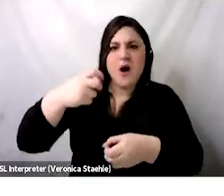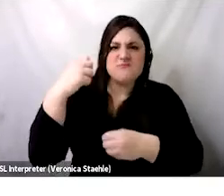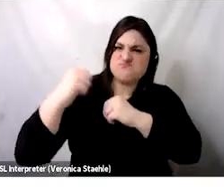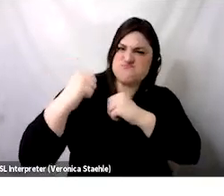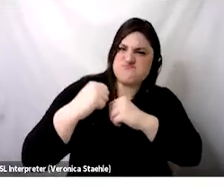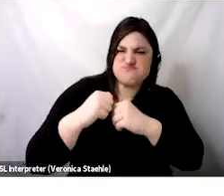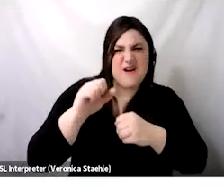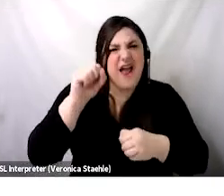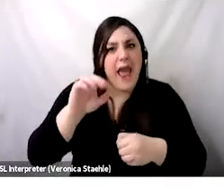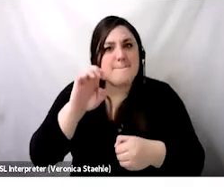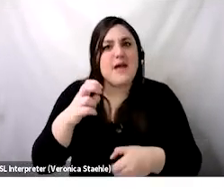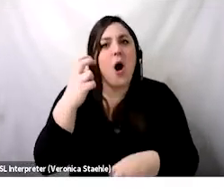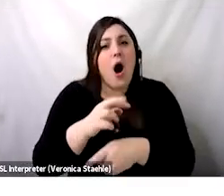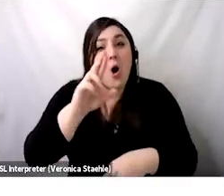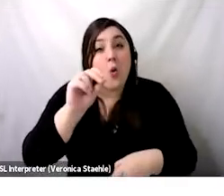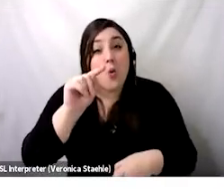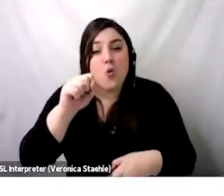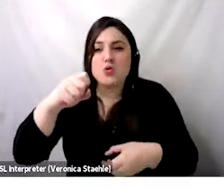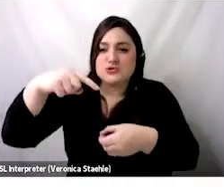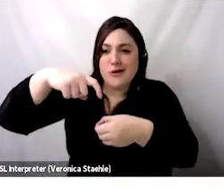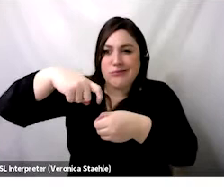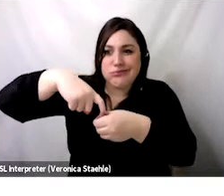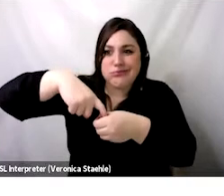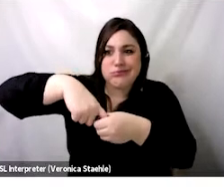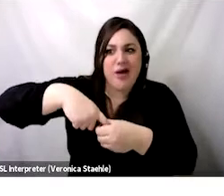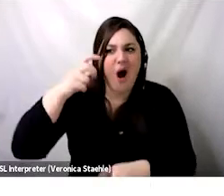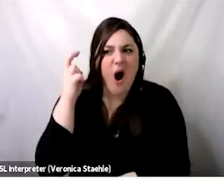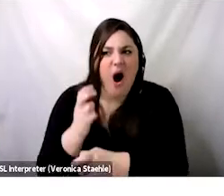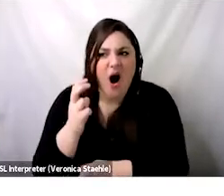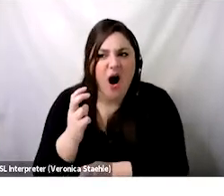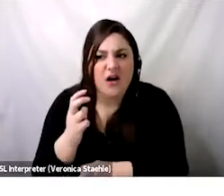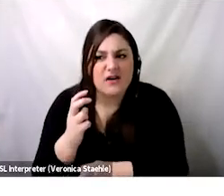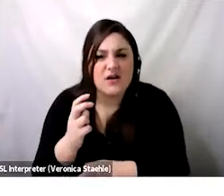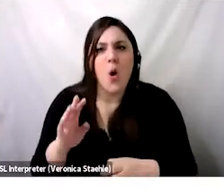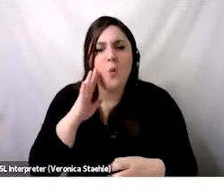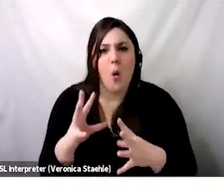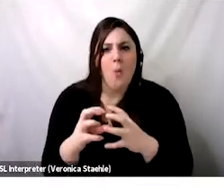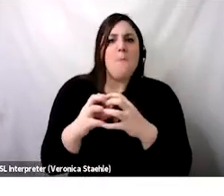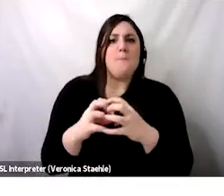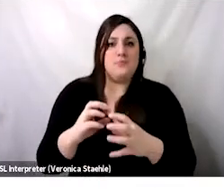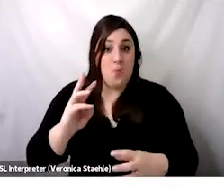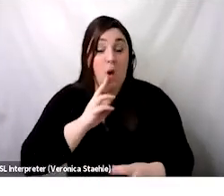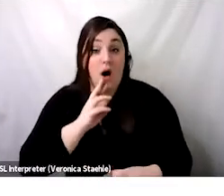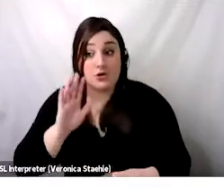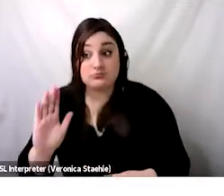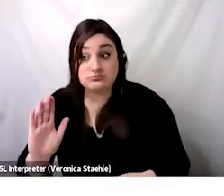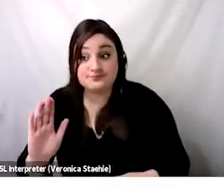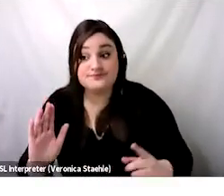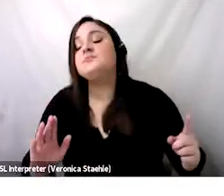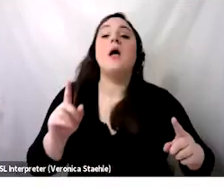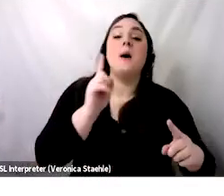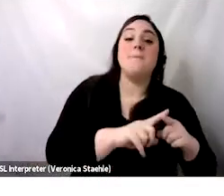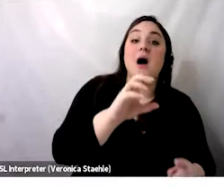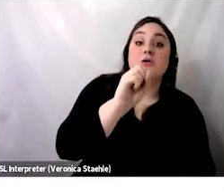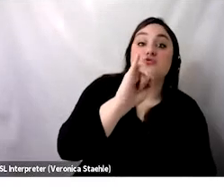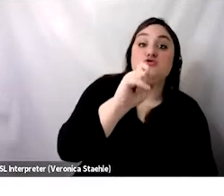know, sand, if you've been on a beach and you hold sand, you know that water just goes right through. So in essence, minerals will go right